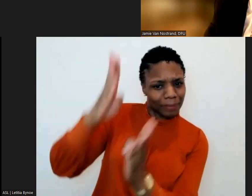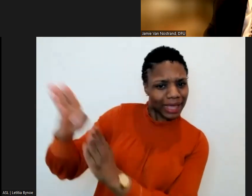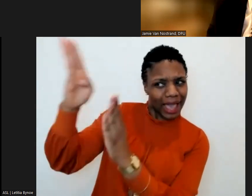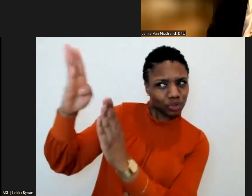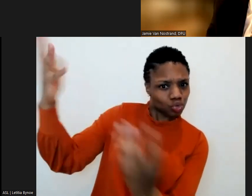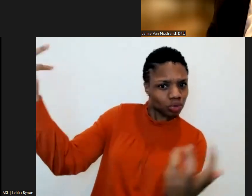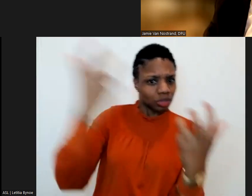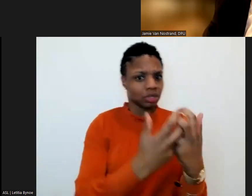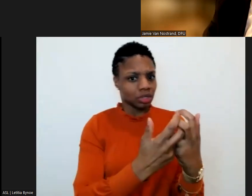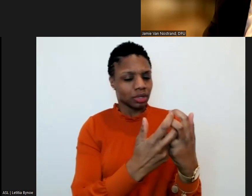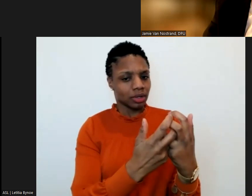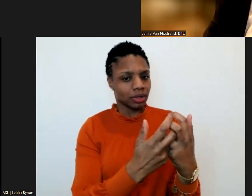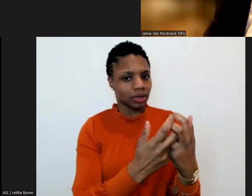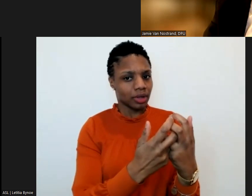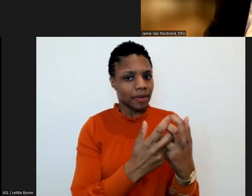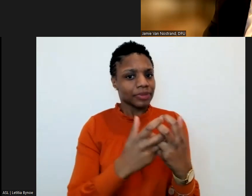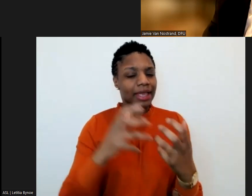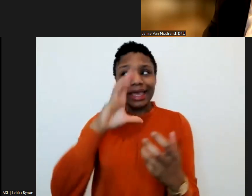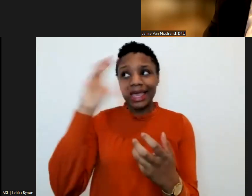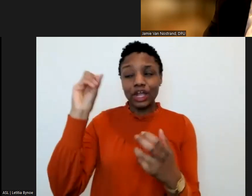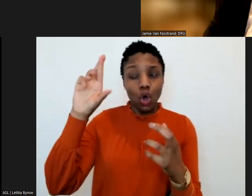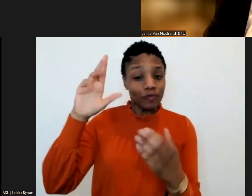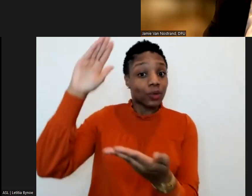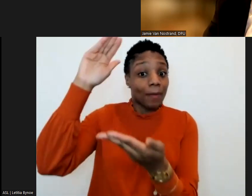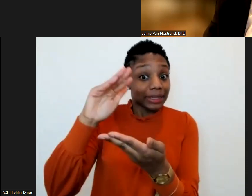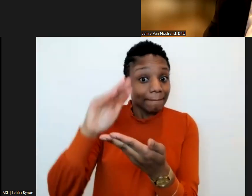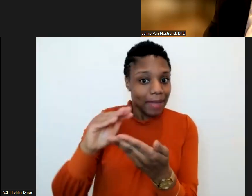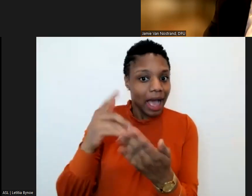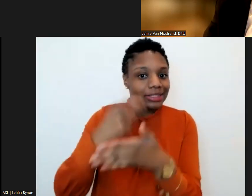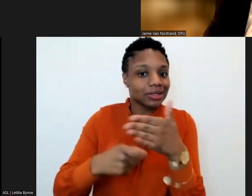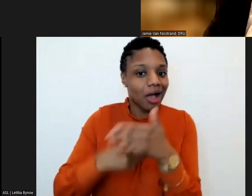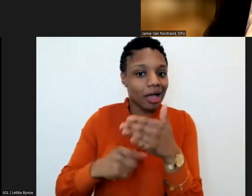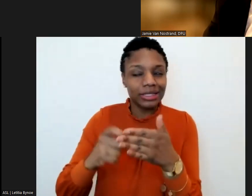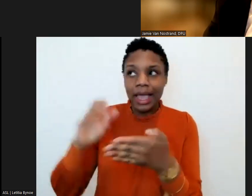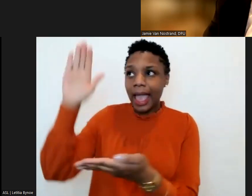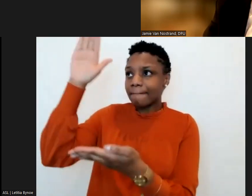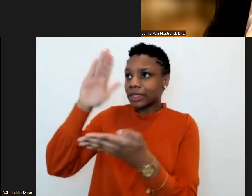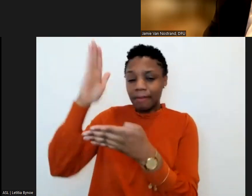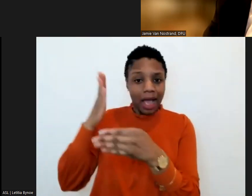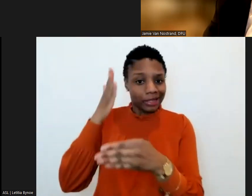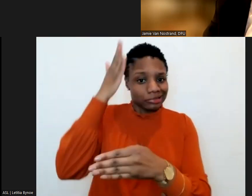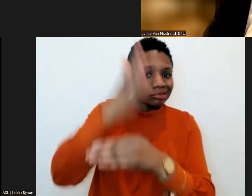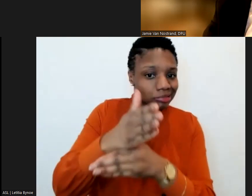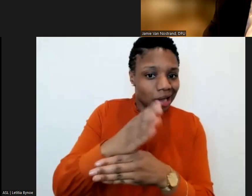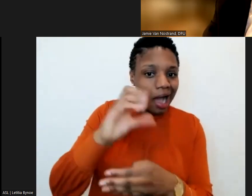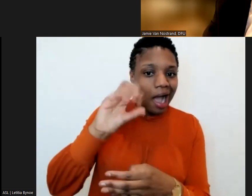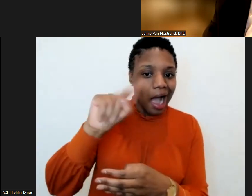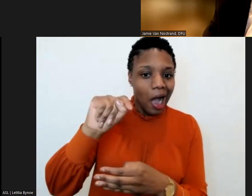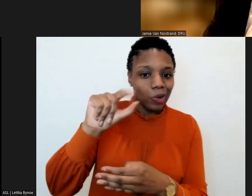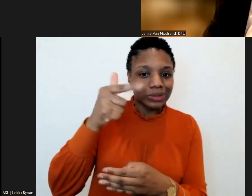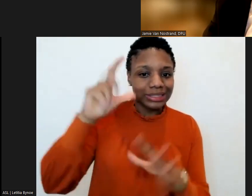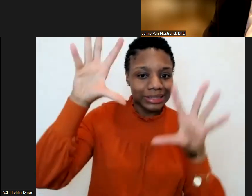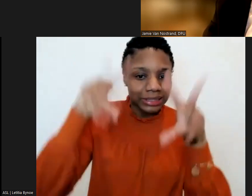do their planning in a manner that minimizes those costs, that minimizes the disruptions due to outages. So we're very mindful of the whole